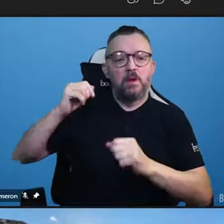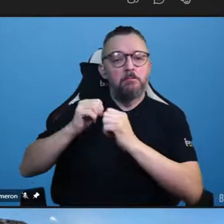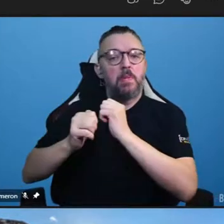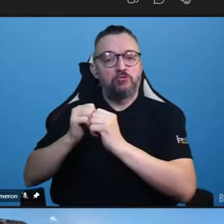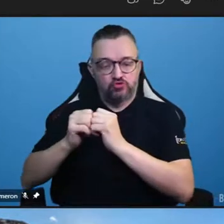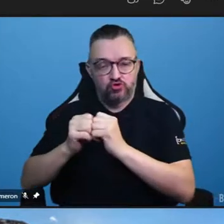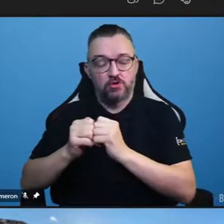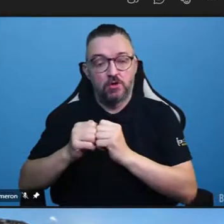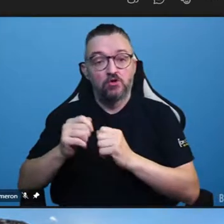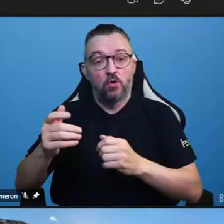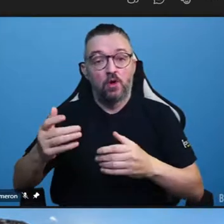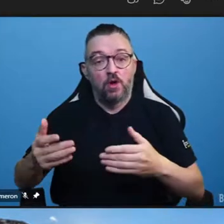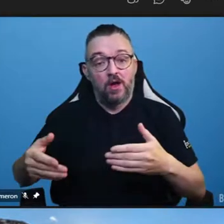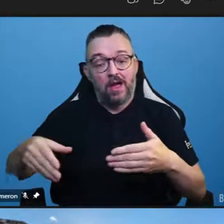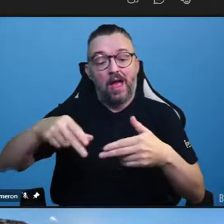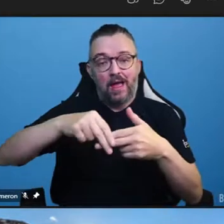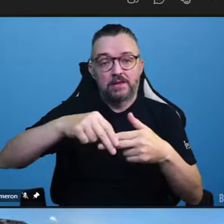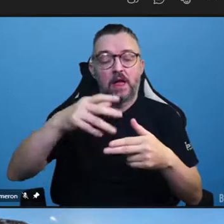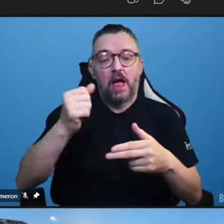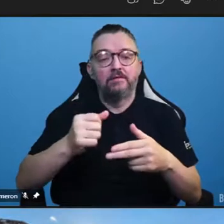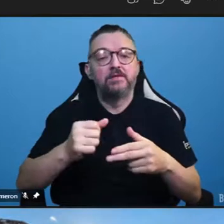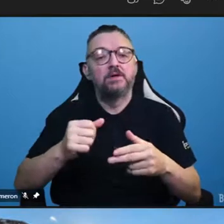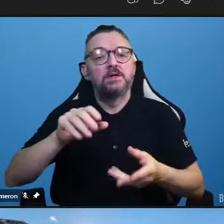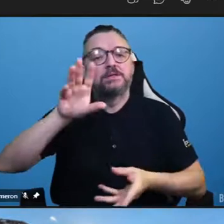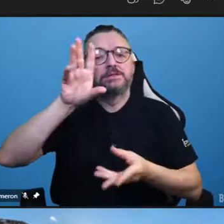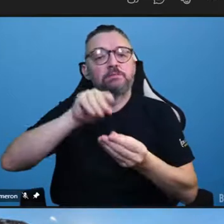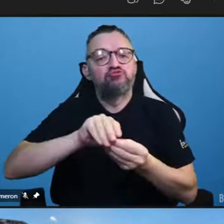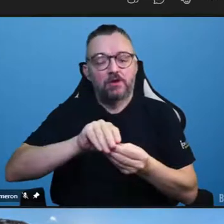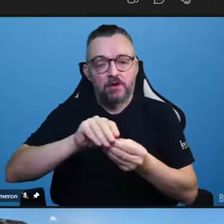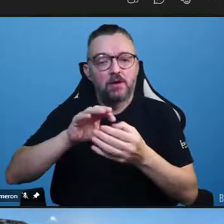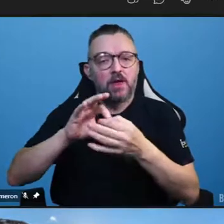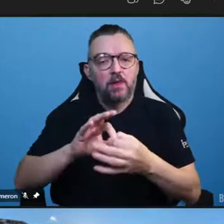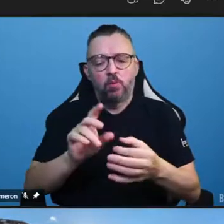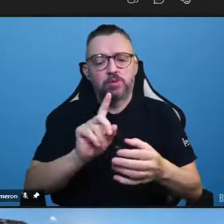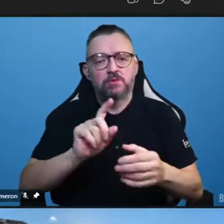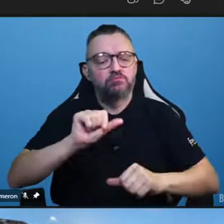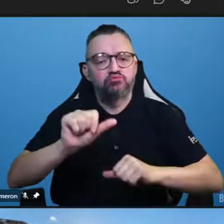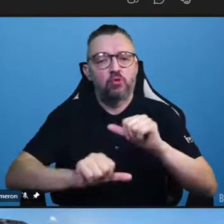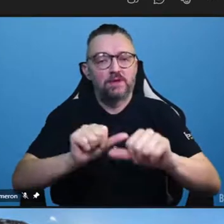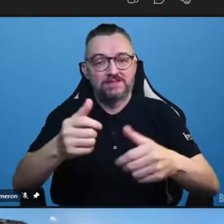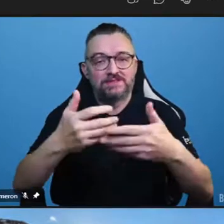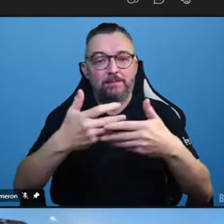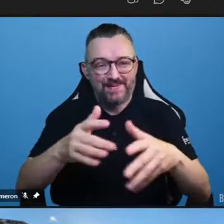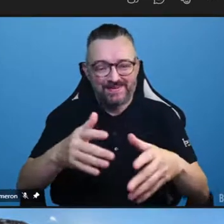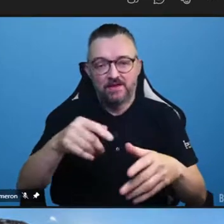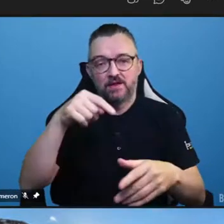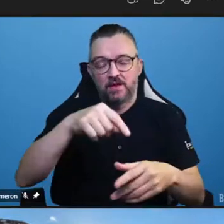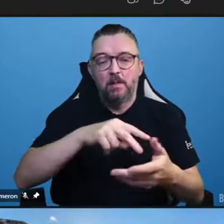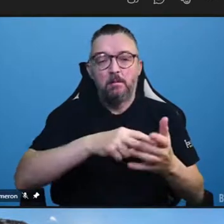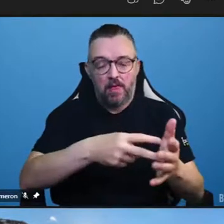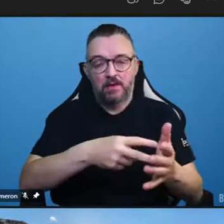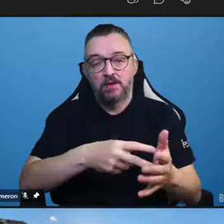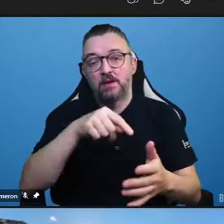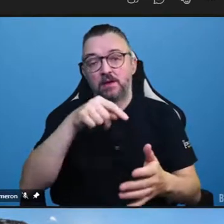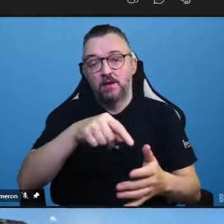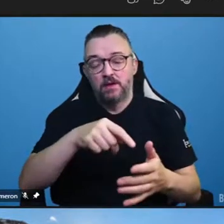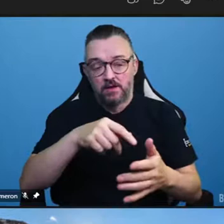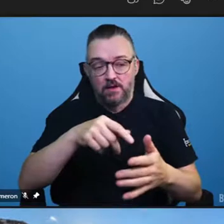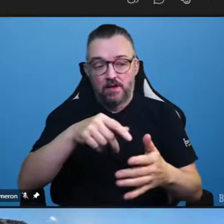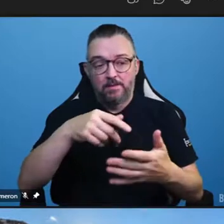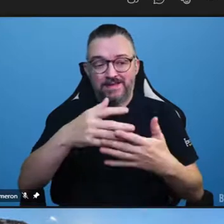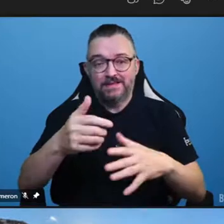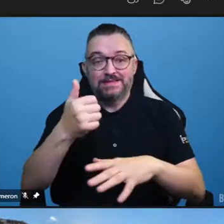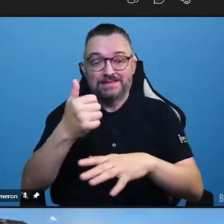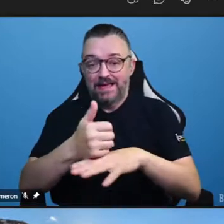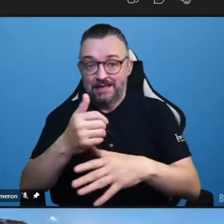to this report is a brief summary as to the progress that has been made with this plan. And that is, as I say, set out at Appendix